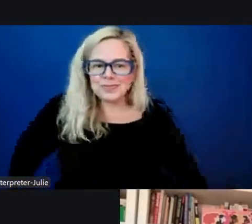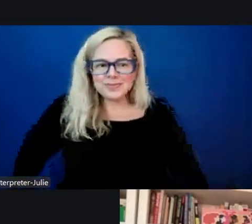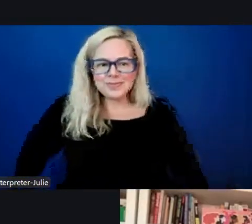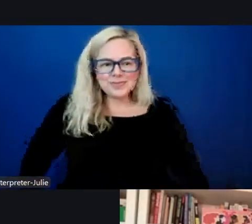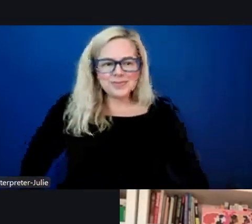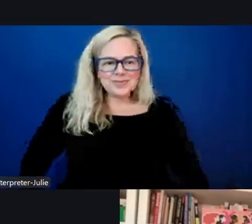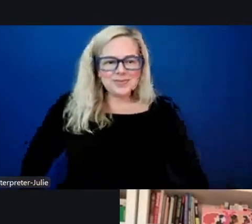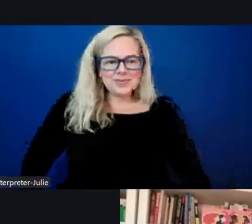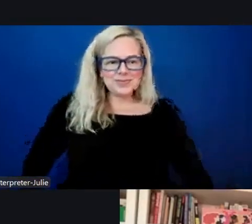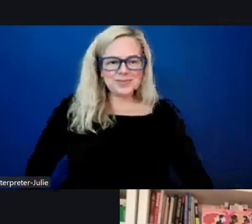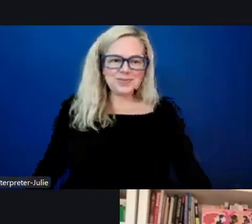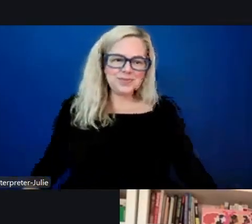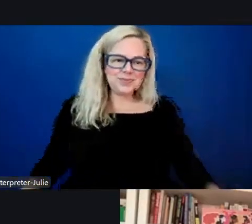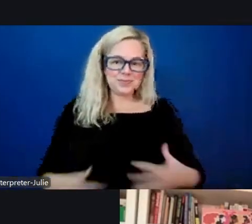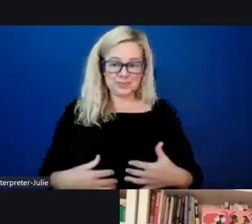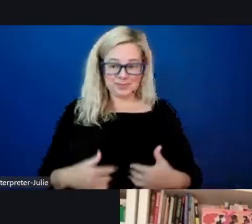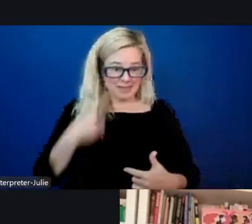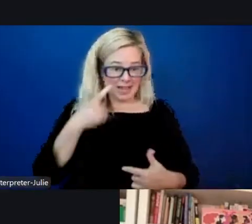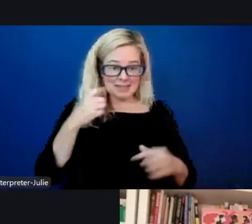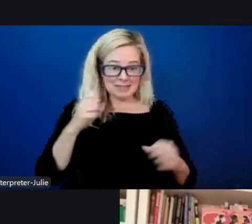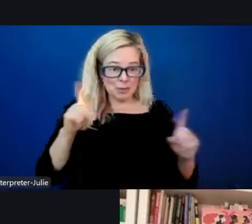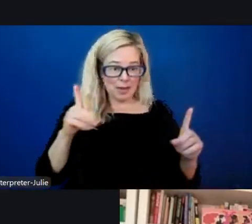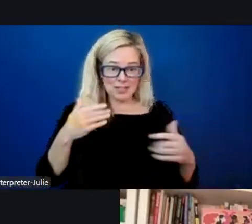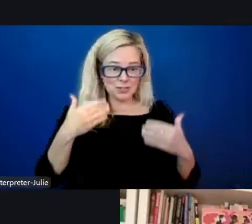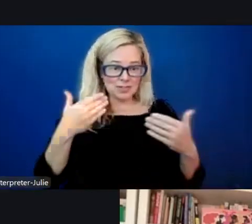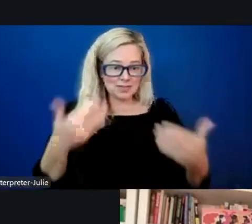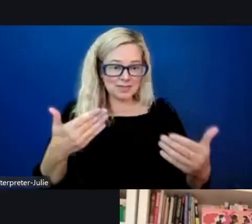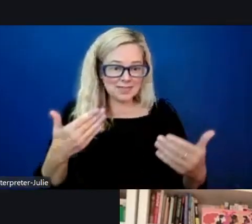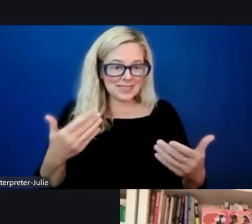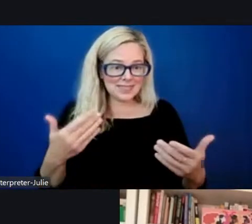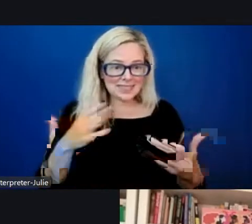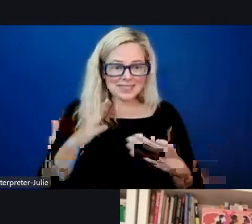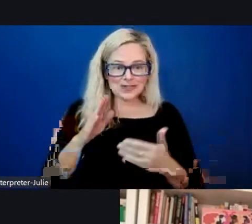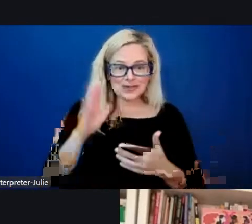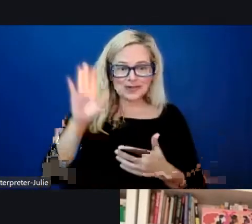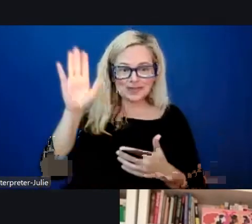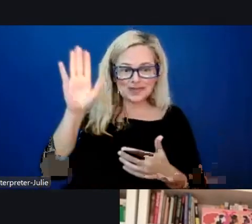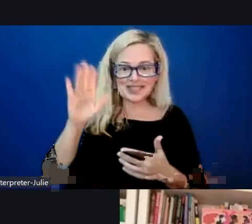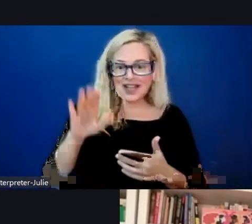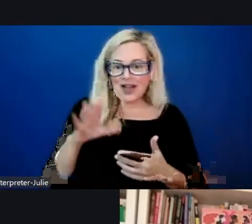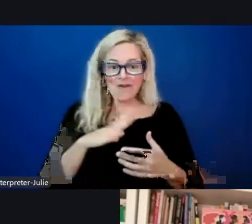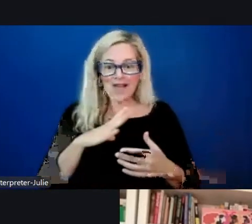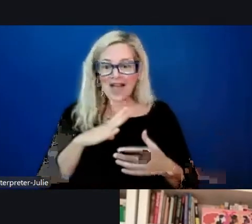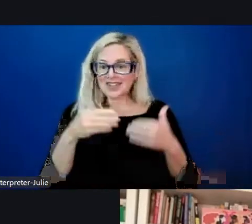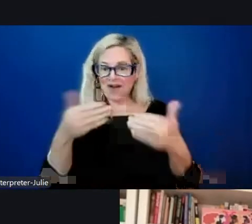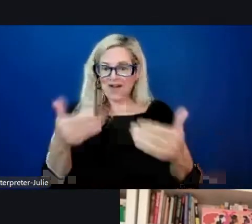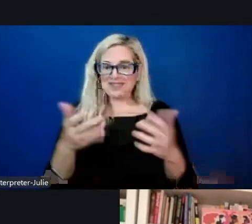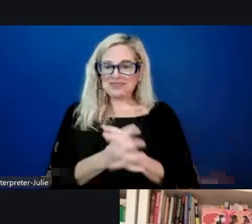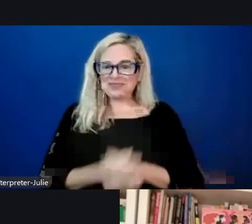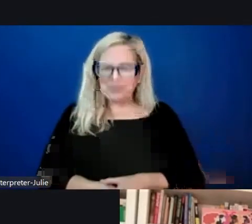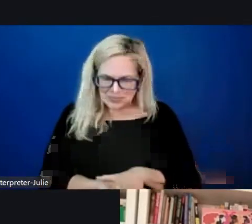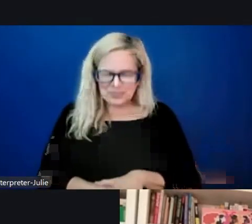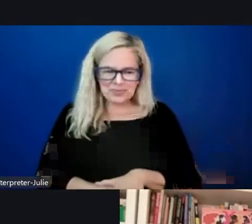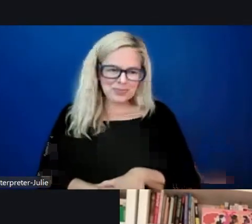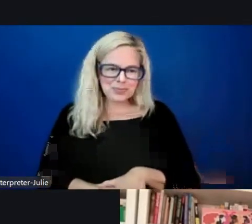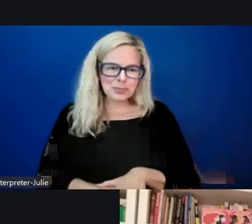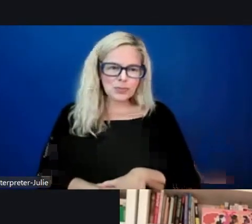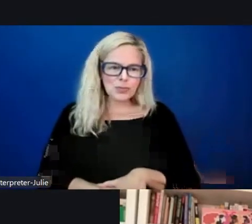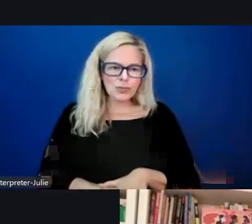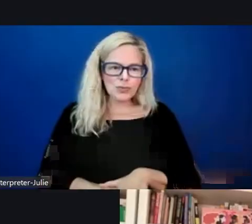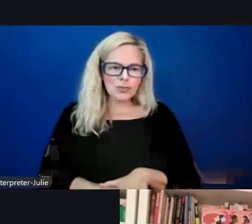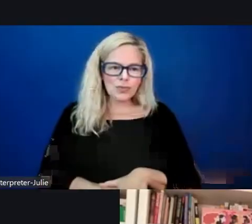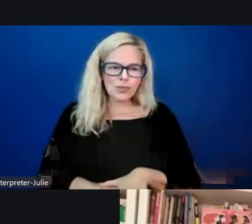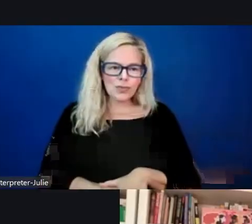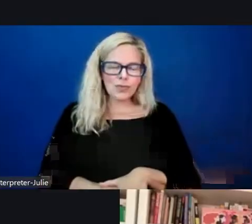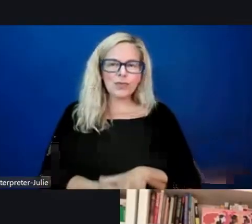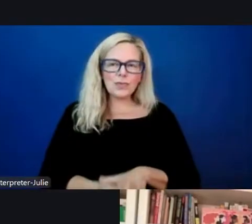I think, is it okay to just speak? I didn't know if you wanted us to raise our hands. Oh, yeah, no, I think go for it. Okay. I would say